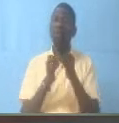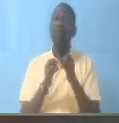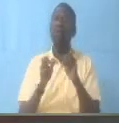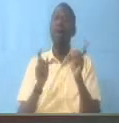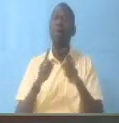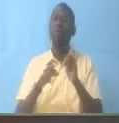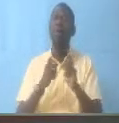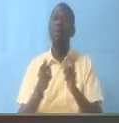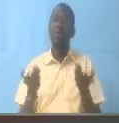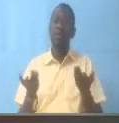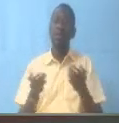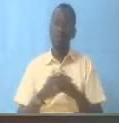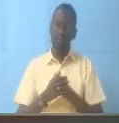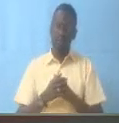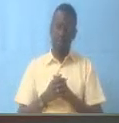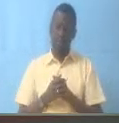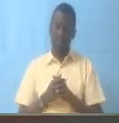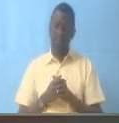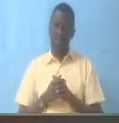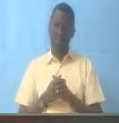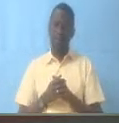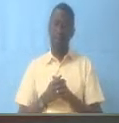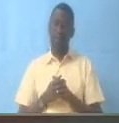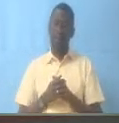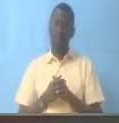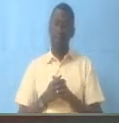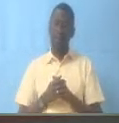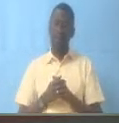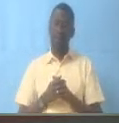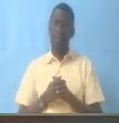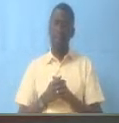def nag ca mujjanteel ba loolu fu mujjee.